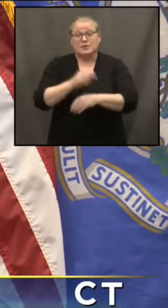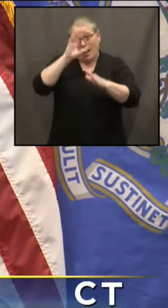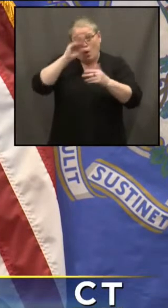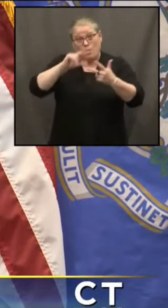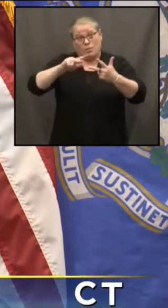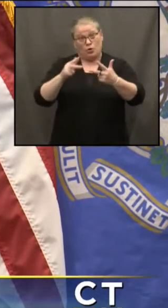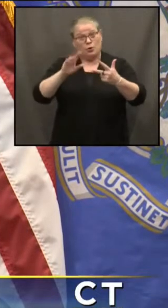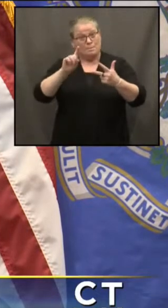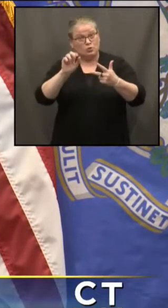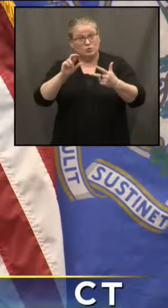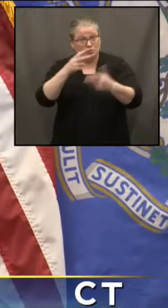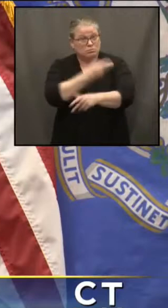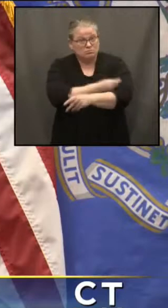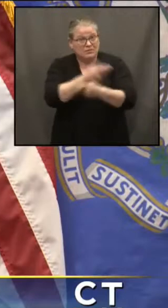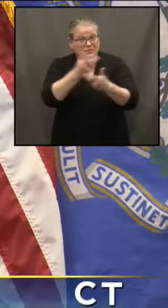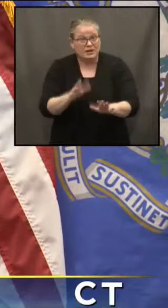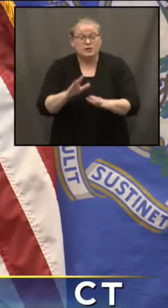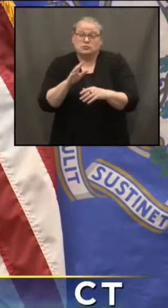way to do it.